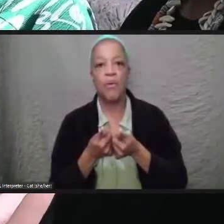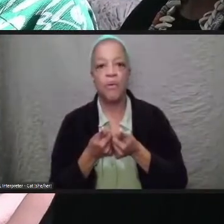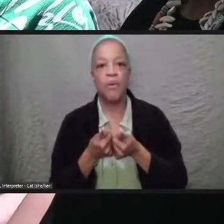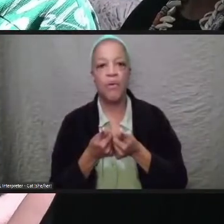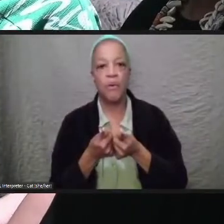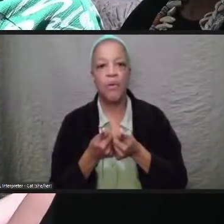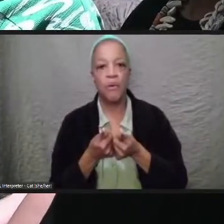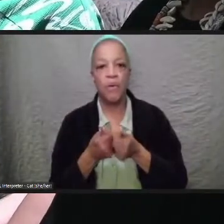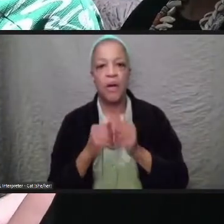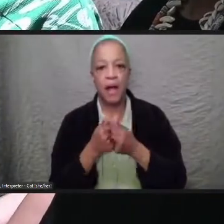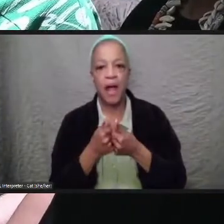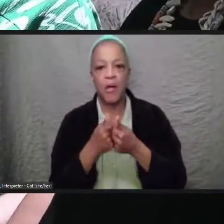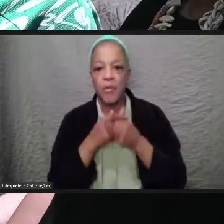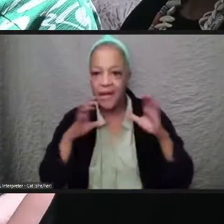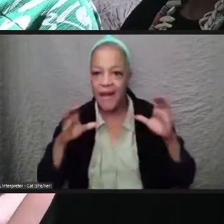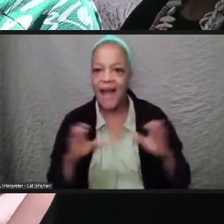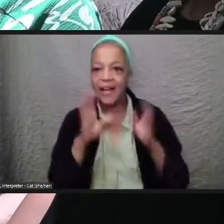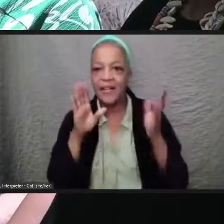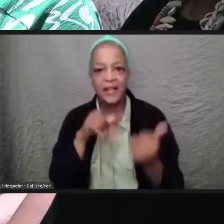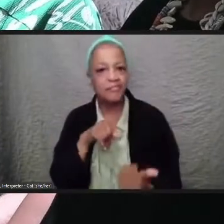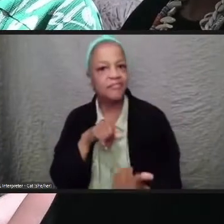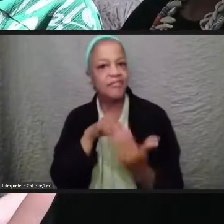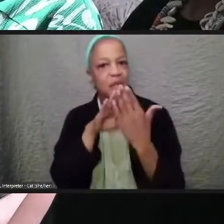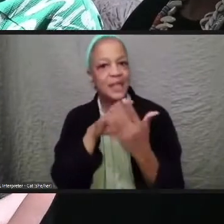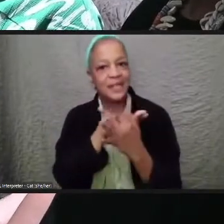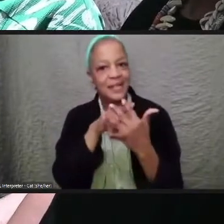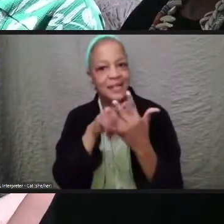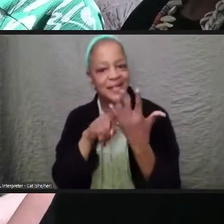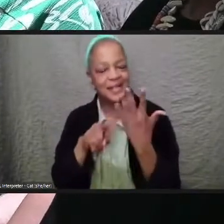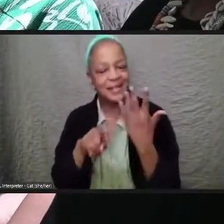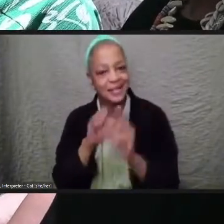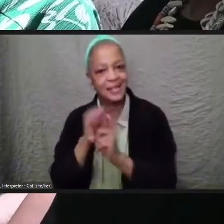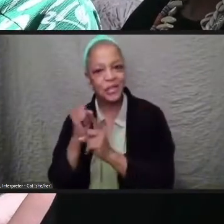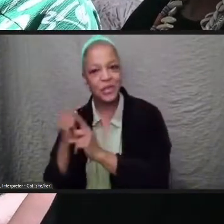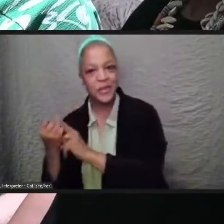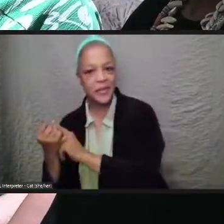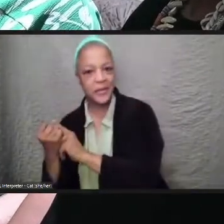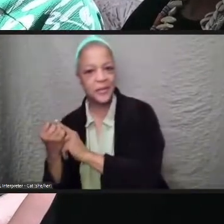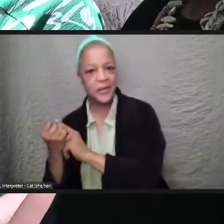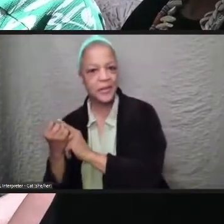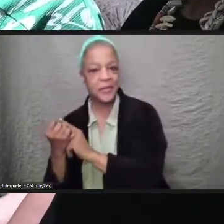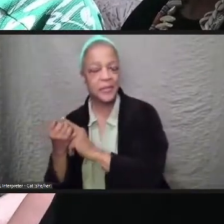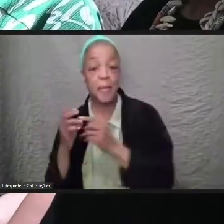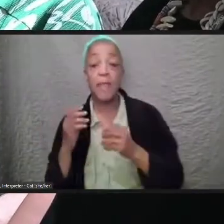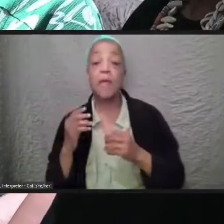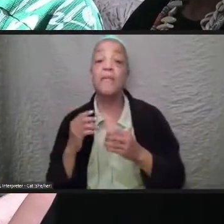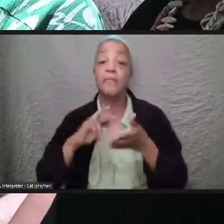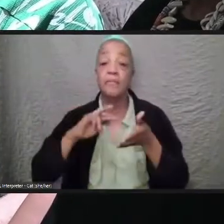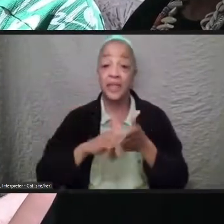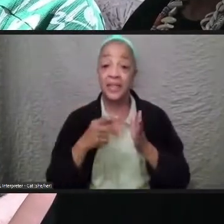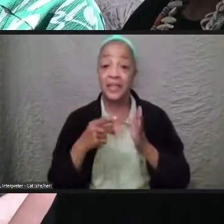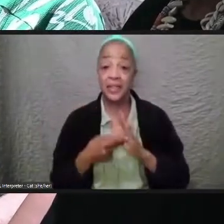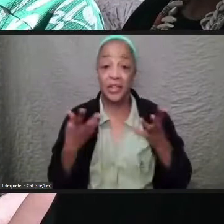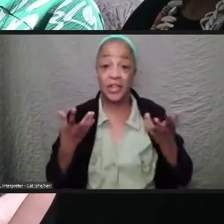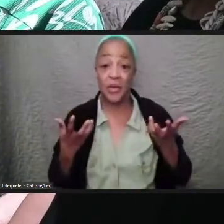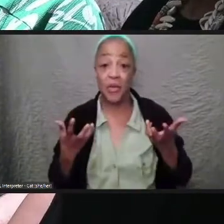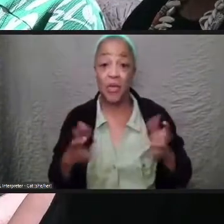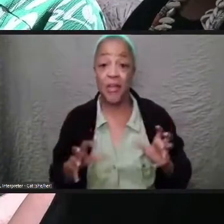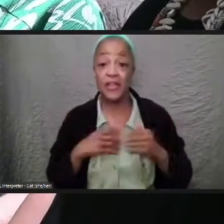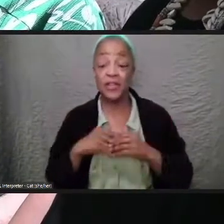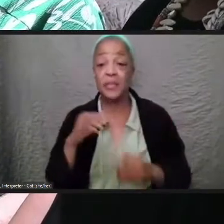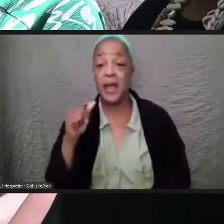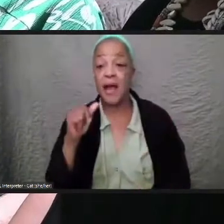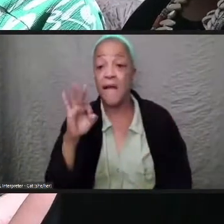how we can actively address these things. And part of the reason why I think we intentionally did not want this to be an affinity